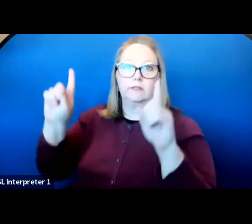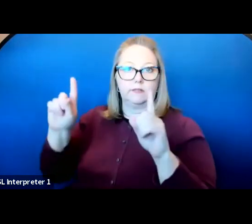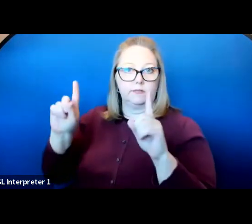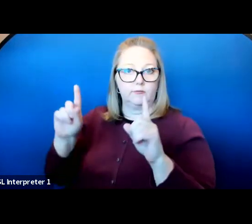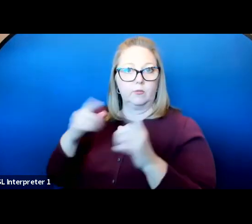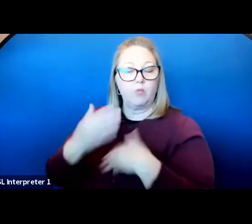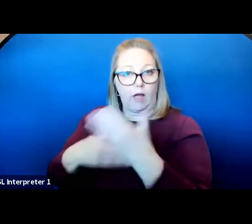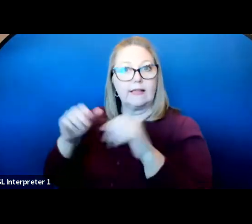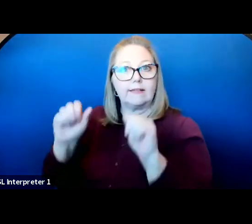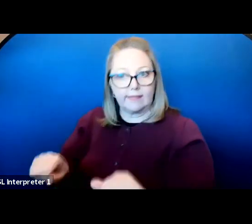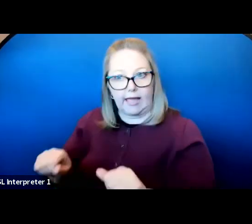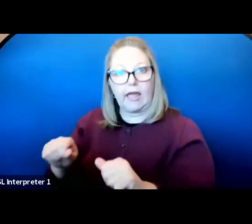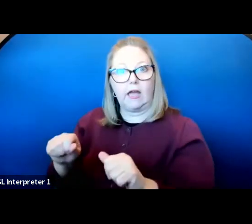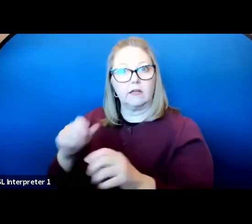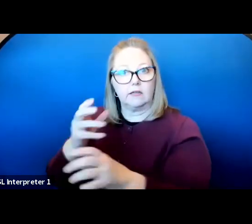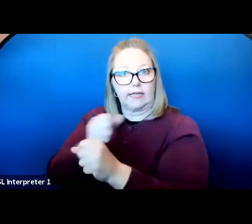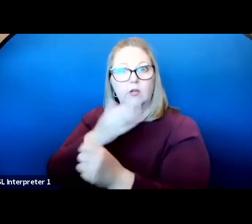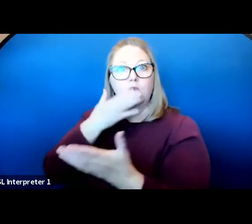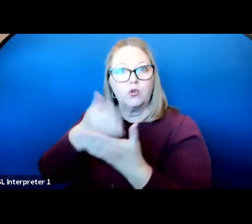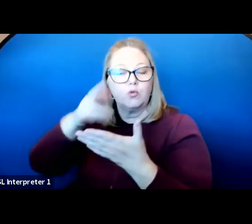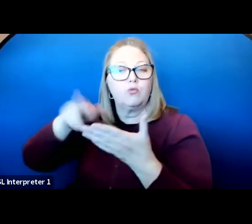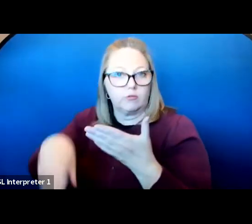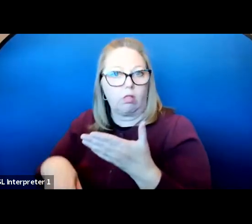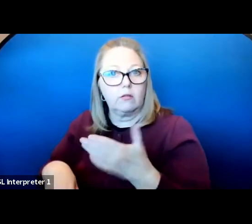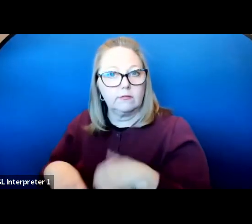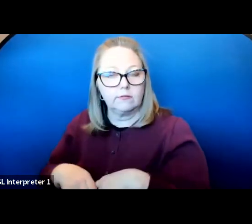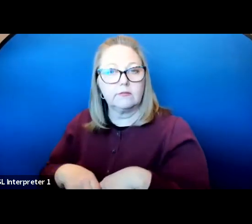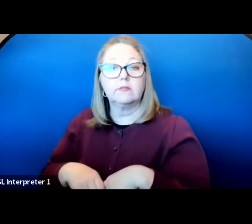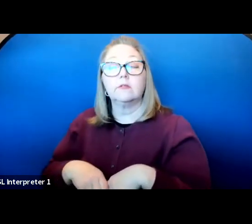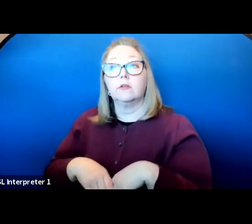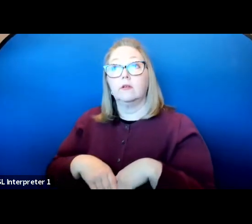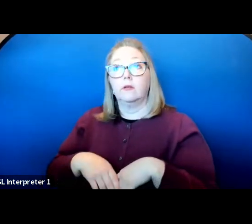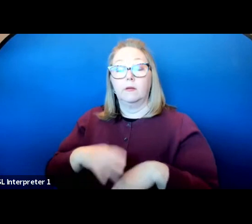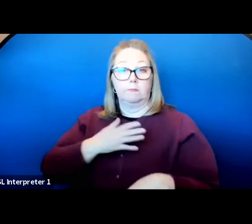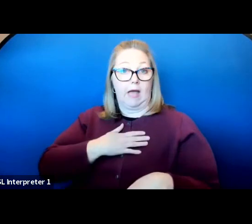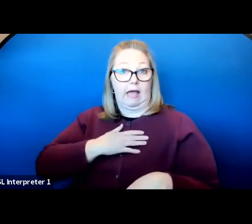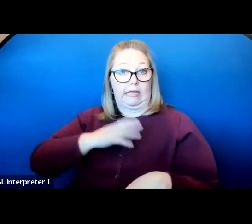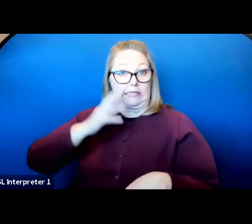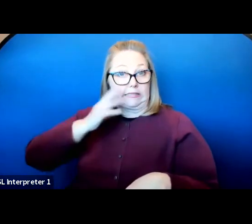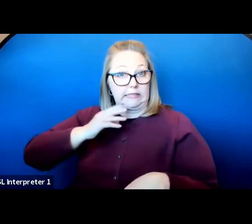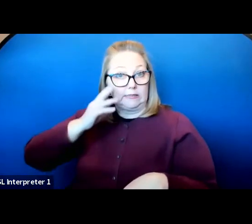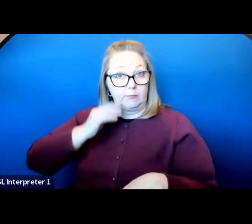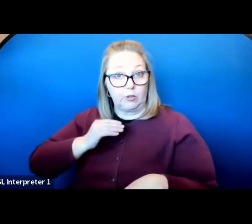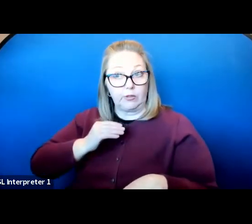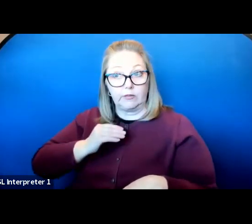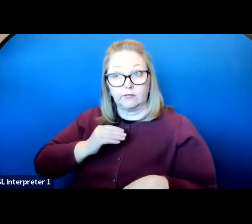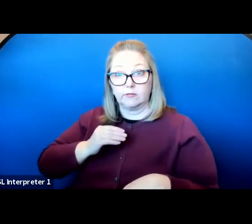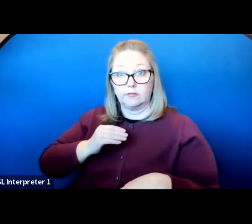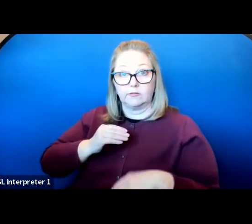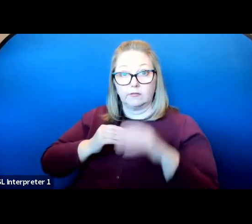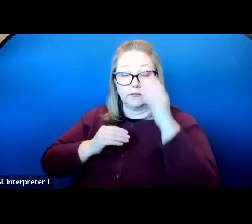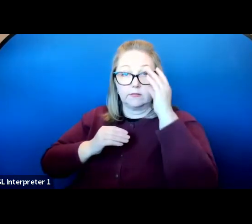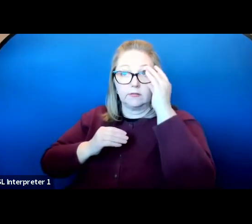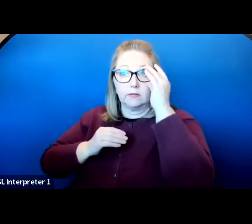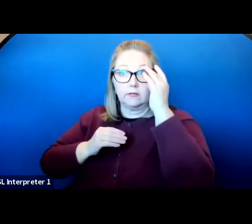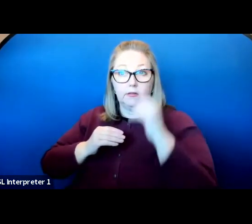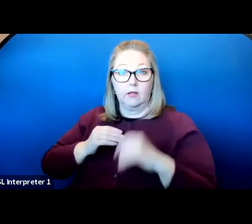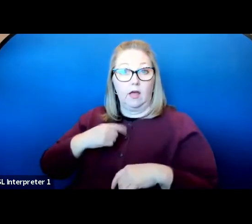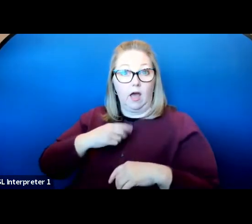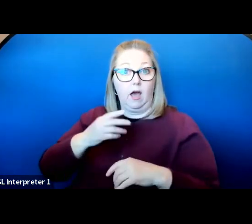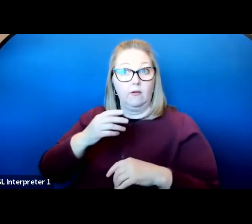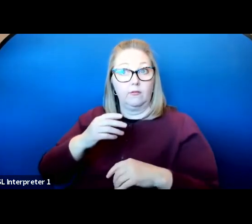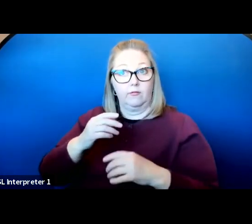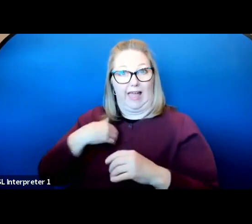can produce very effective results. I can tell you from personal experience, having administered the rental eviction